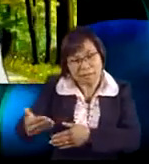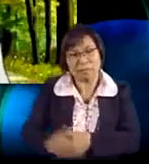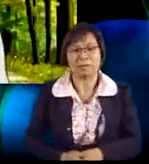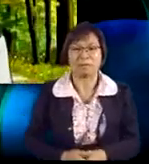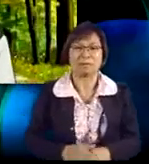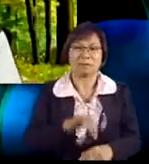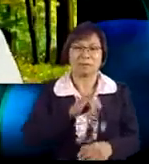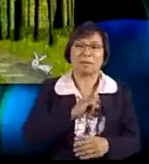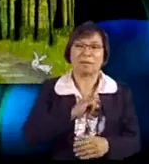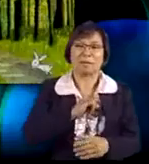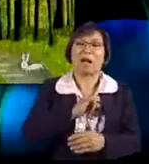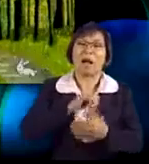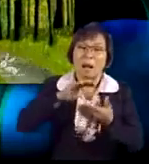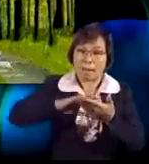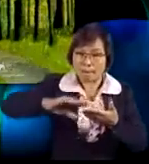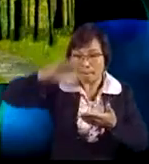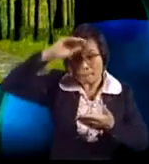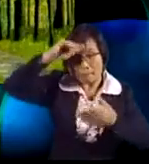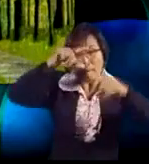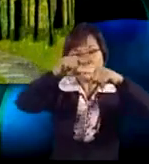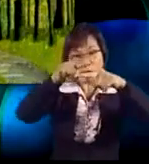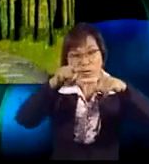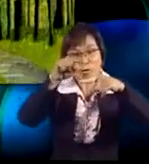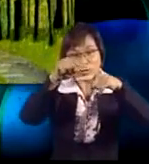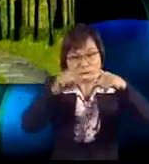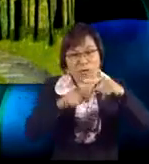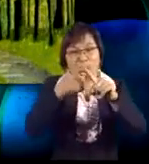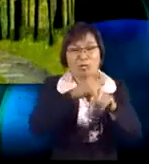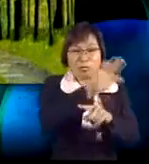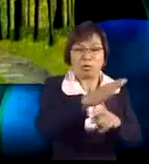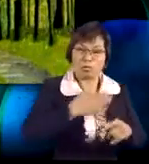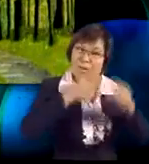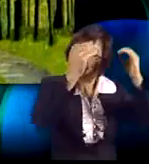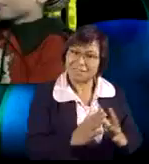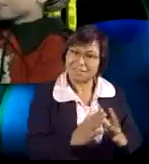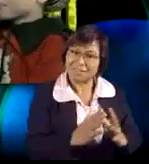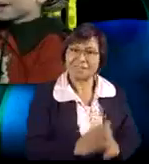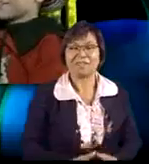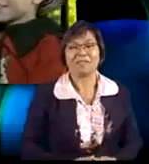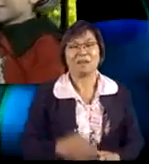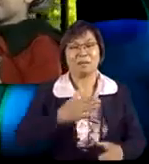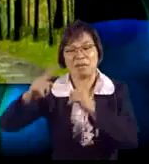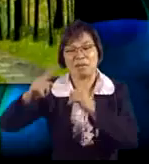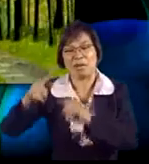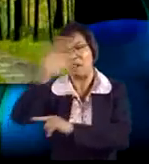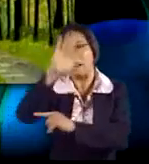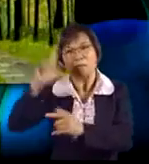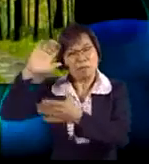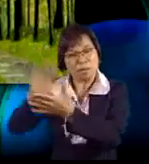are just learning something. So, I am an apprentice learning fractions from you, my